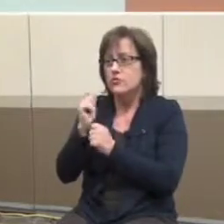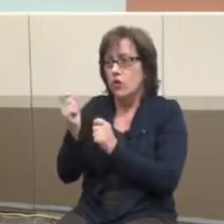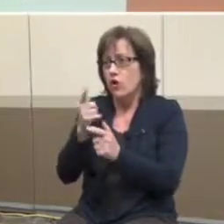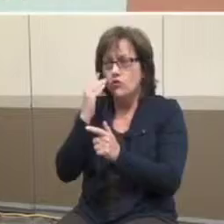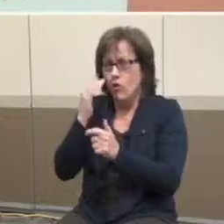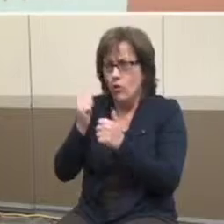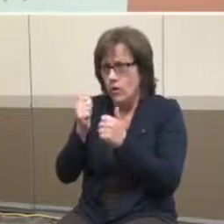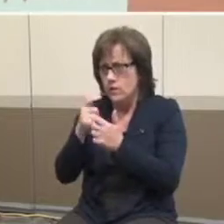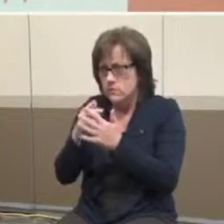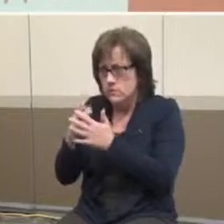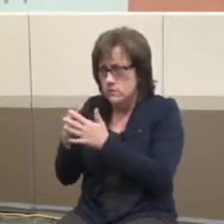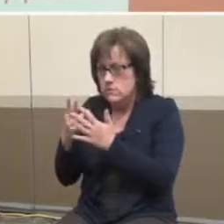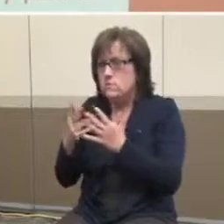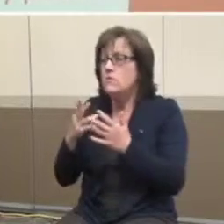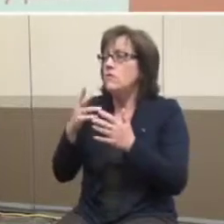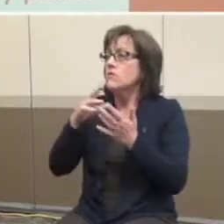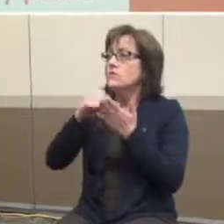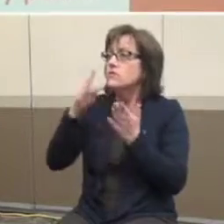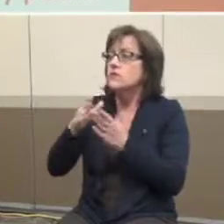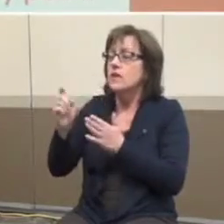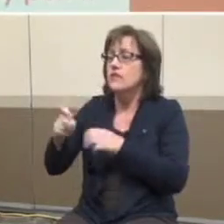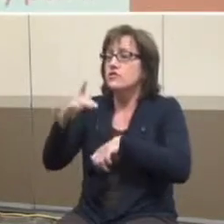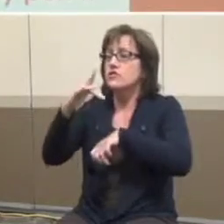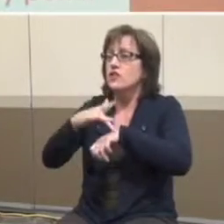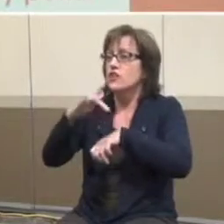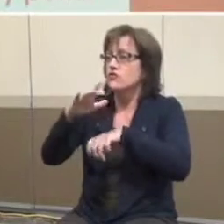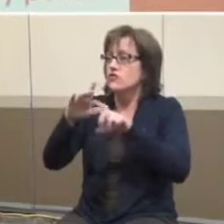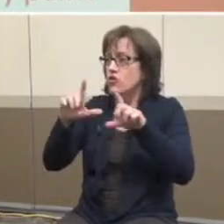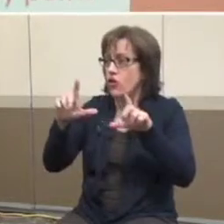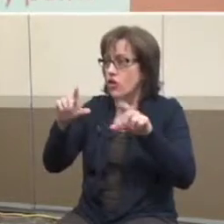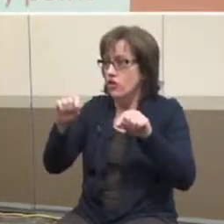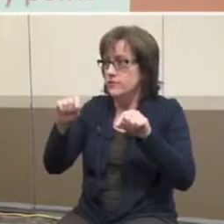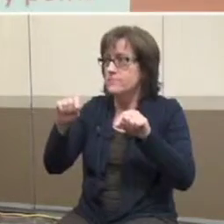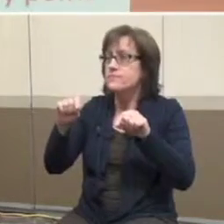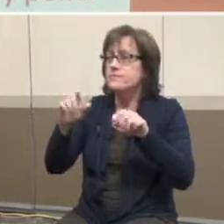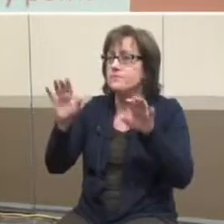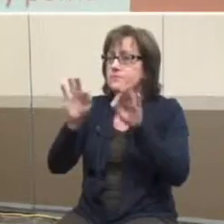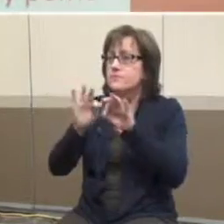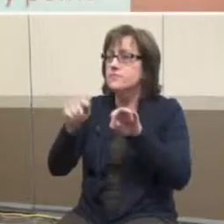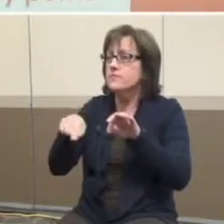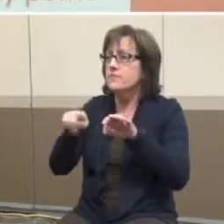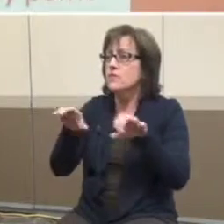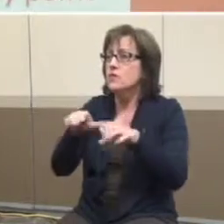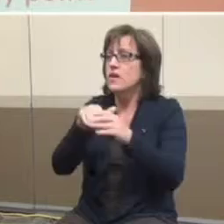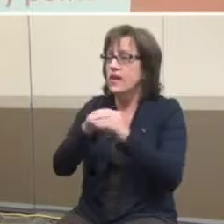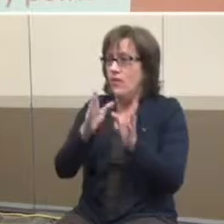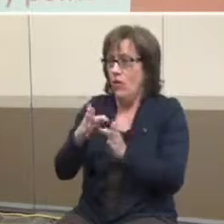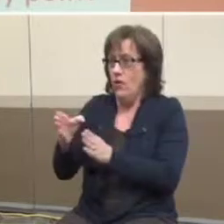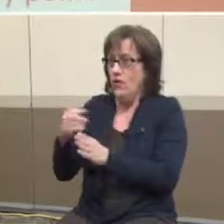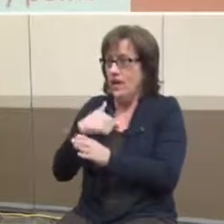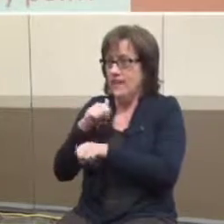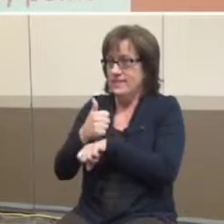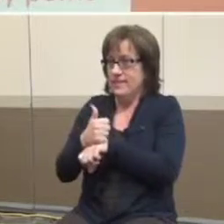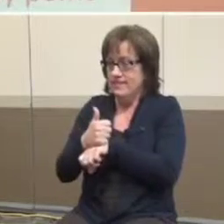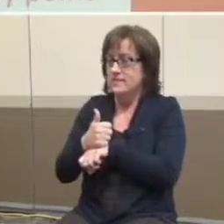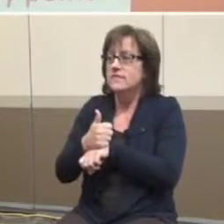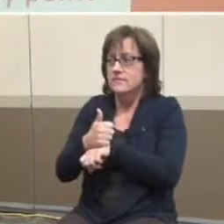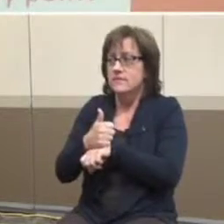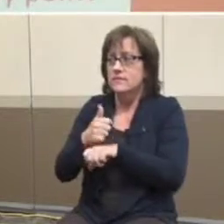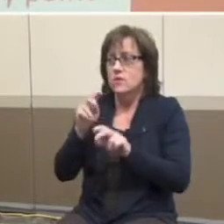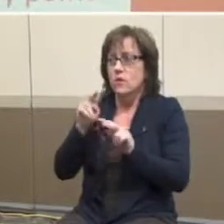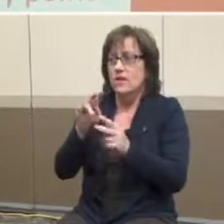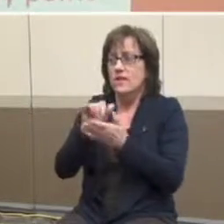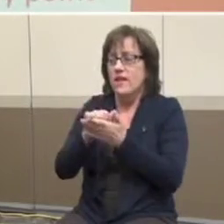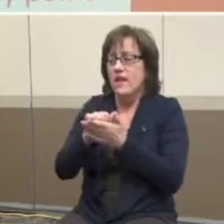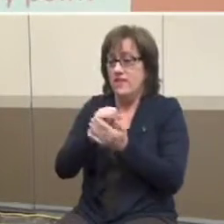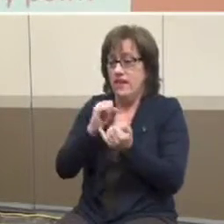they actually had to touch the card. And it was important to me that they do them in the order I said them. So we're looking at that. In that last test, I